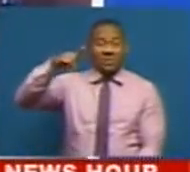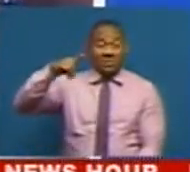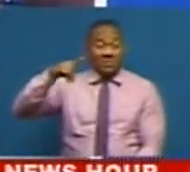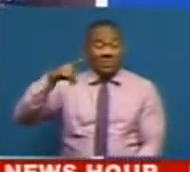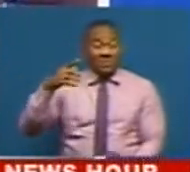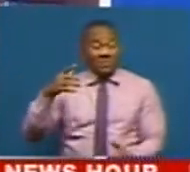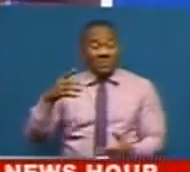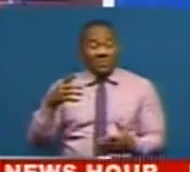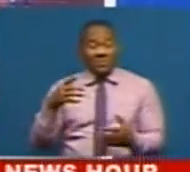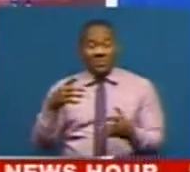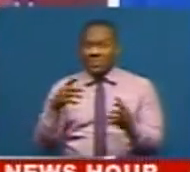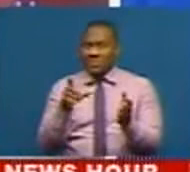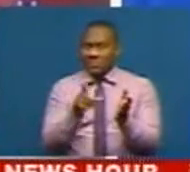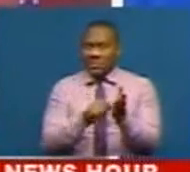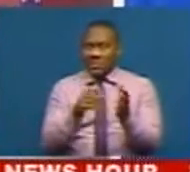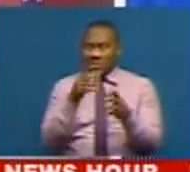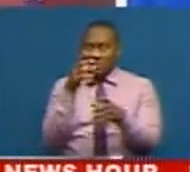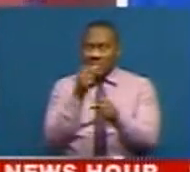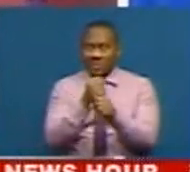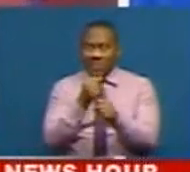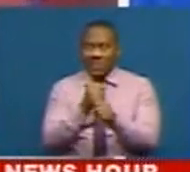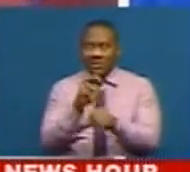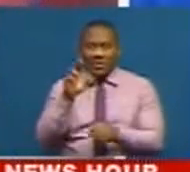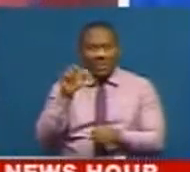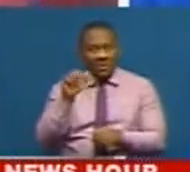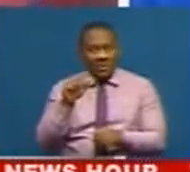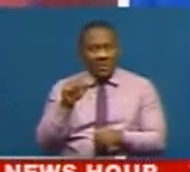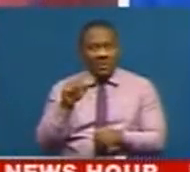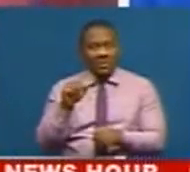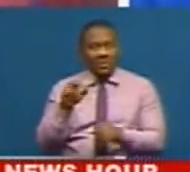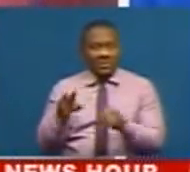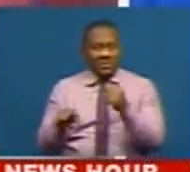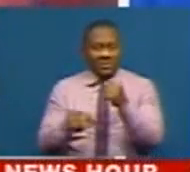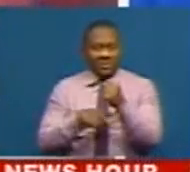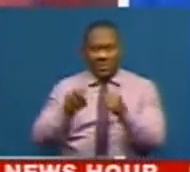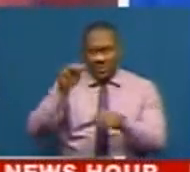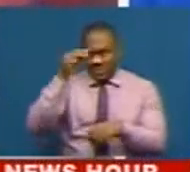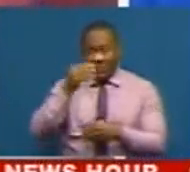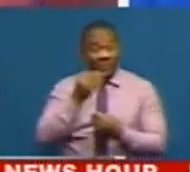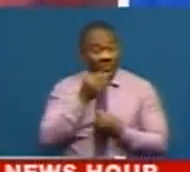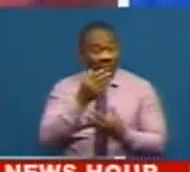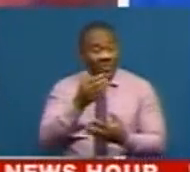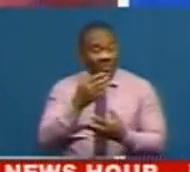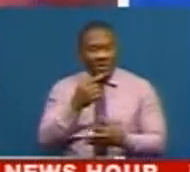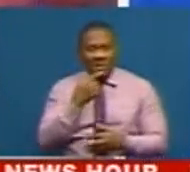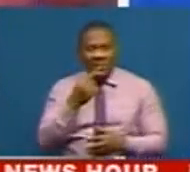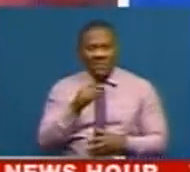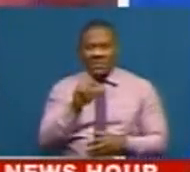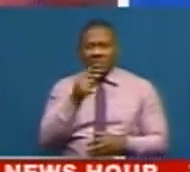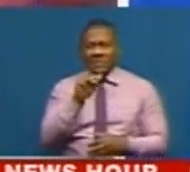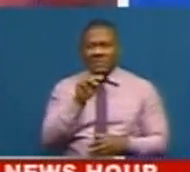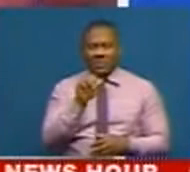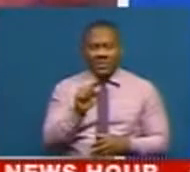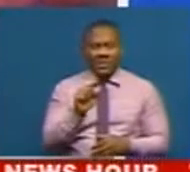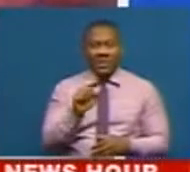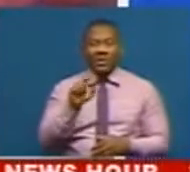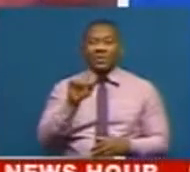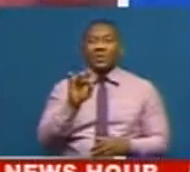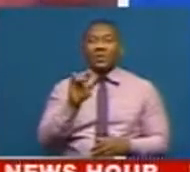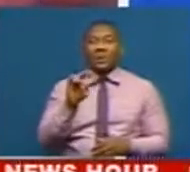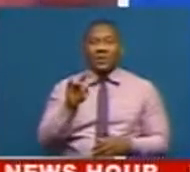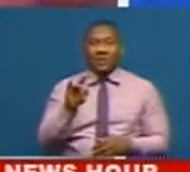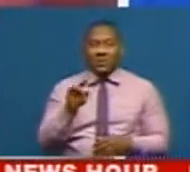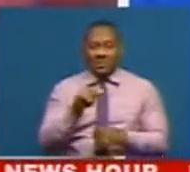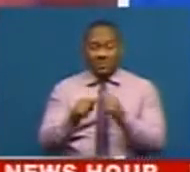briefing in Accra, the Deputy Minister for Information, Mr. Pius Enam Hadzide, said at the GMA's 2018 Annual Health